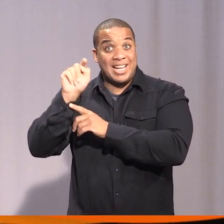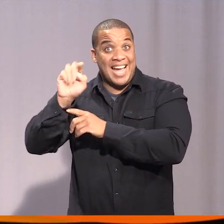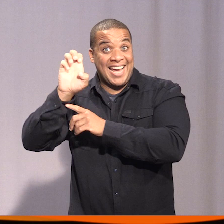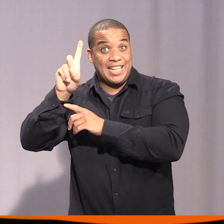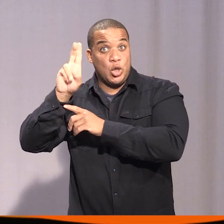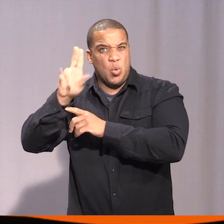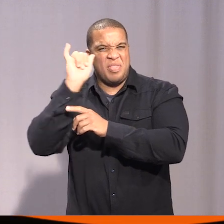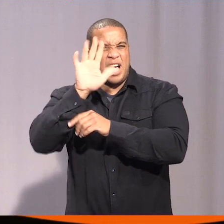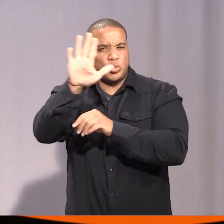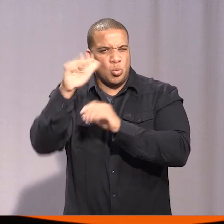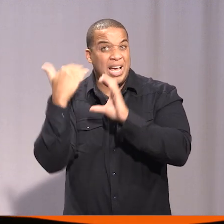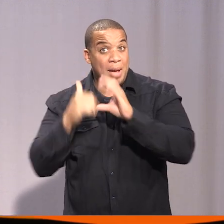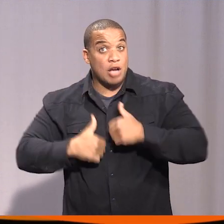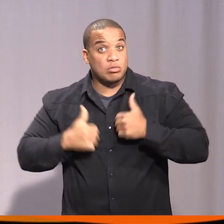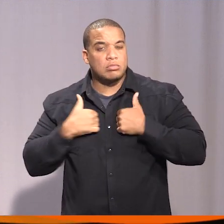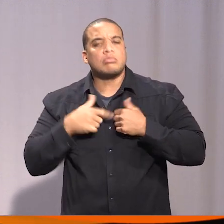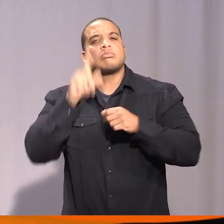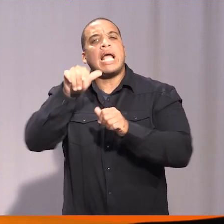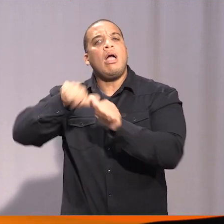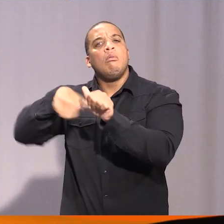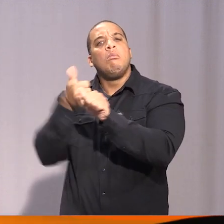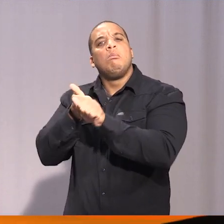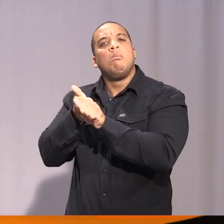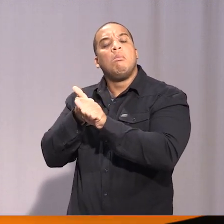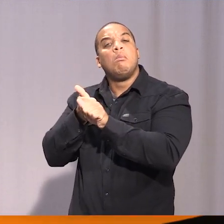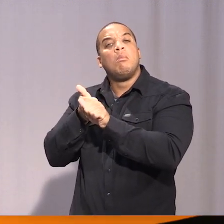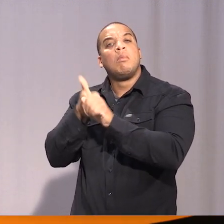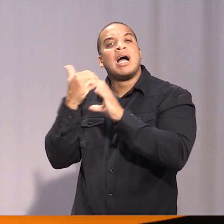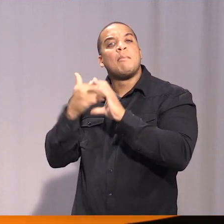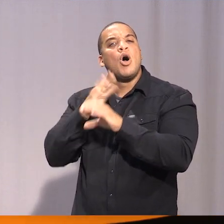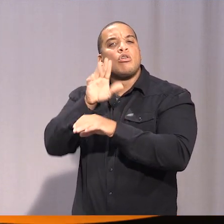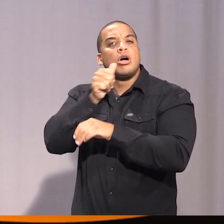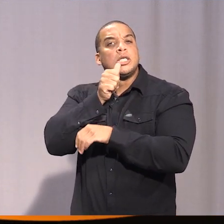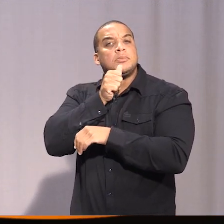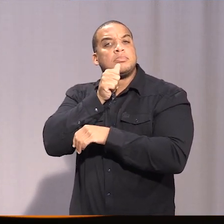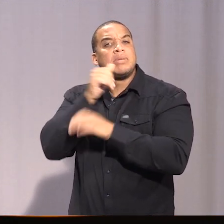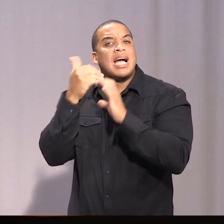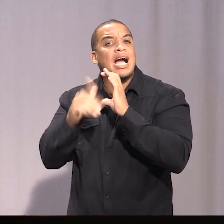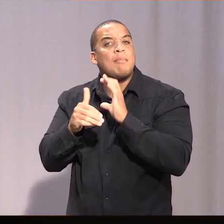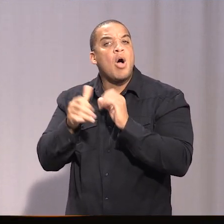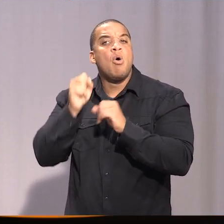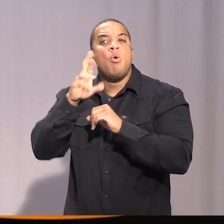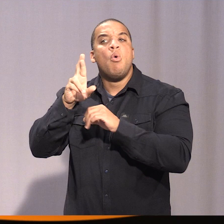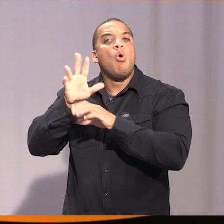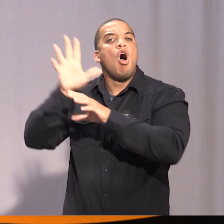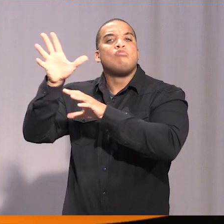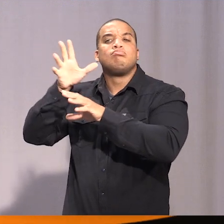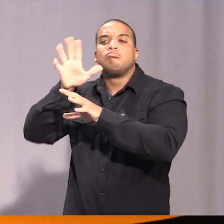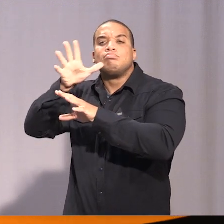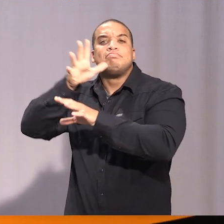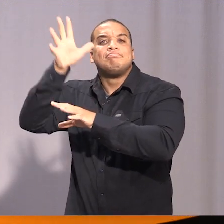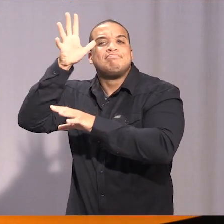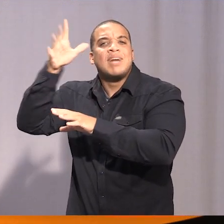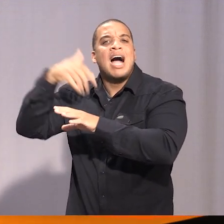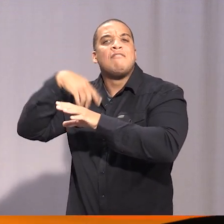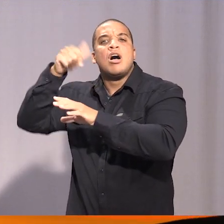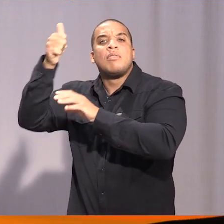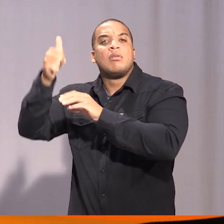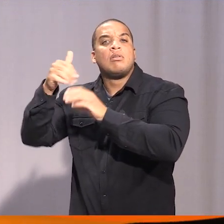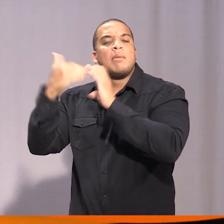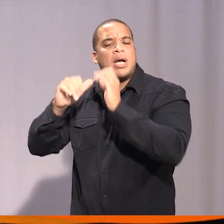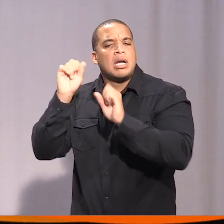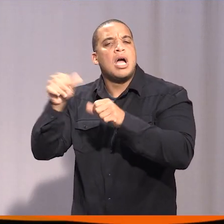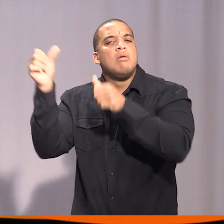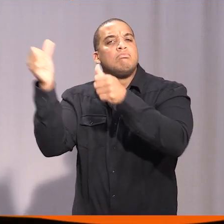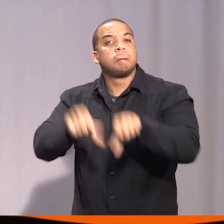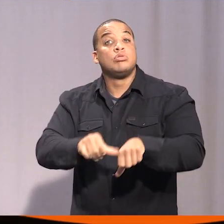me.bergen.edu. And you may add an alternate email if you would like, such as your personal email or a parent proxy email. Below